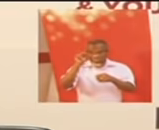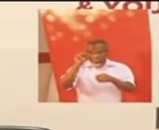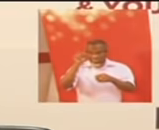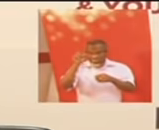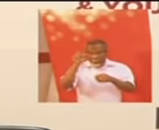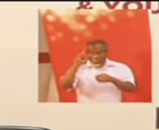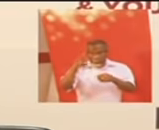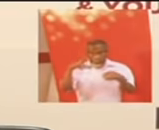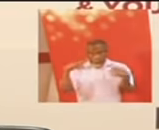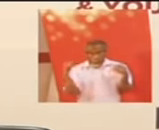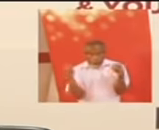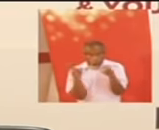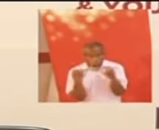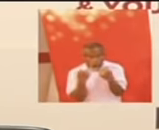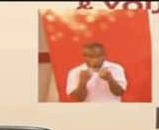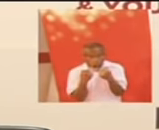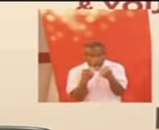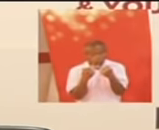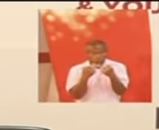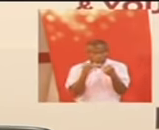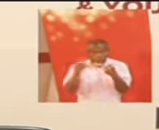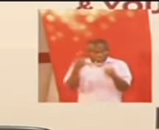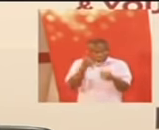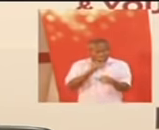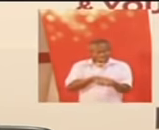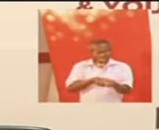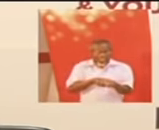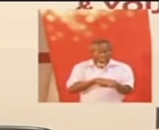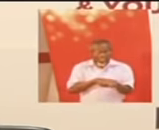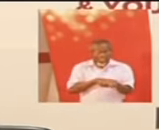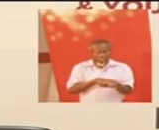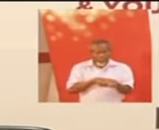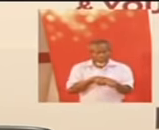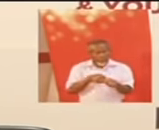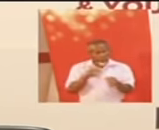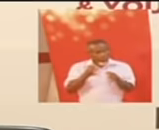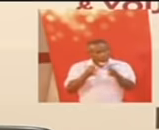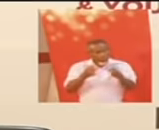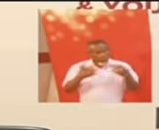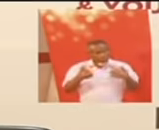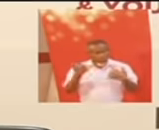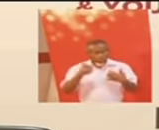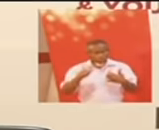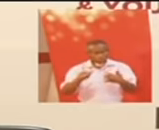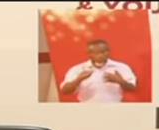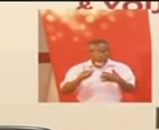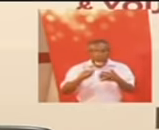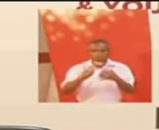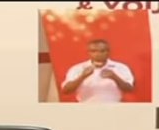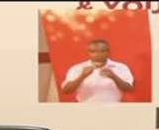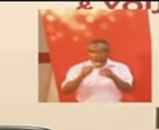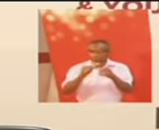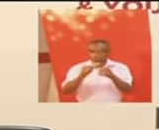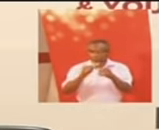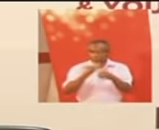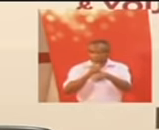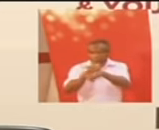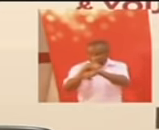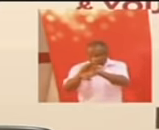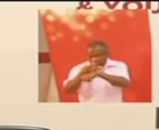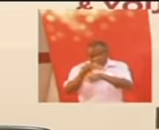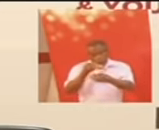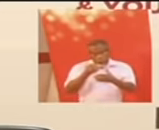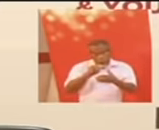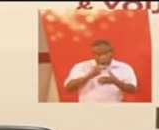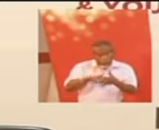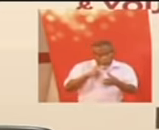the ministry received any such concern, and is there any recommendation to increase repatriation for such categories